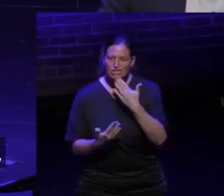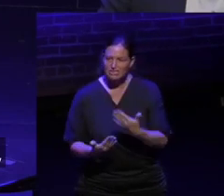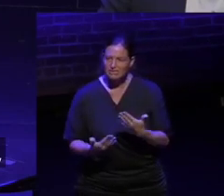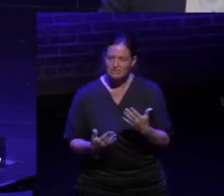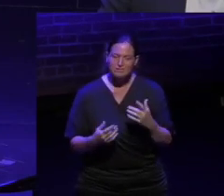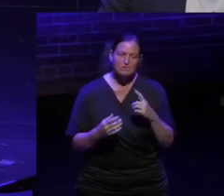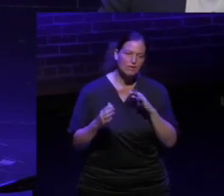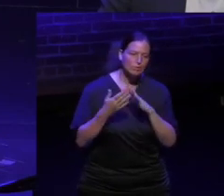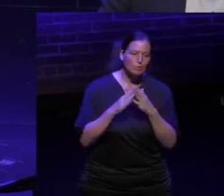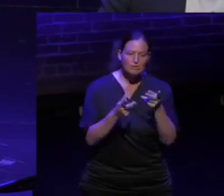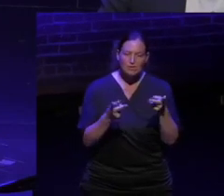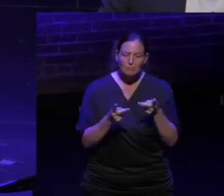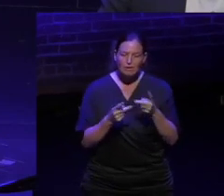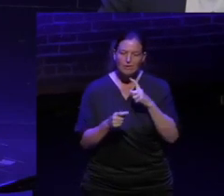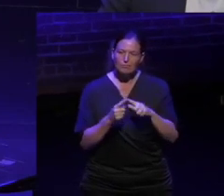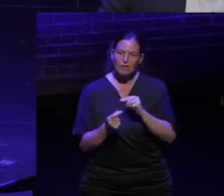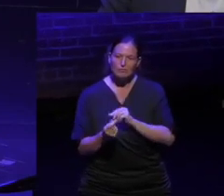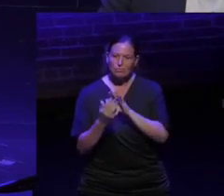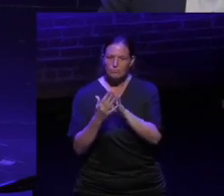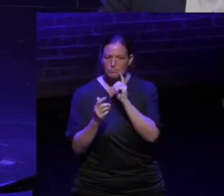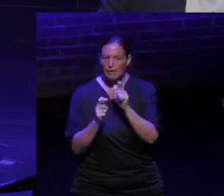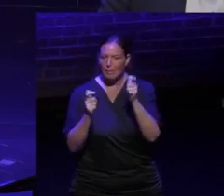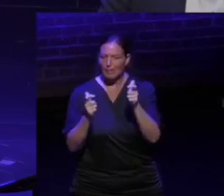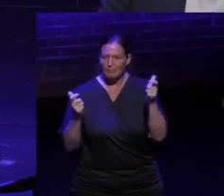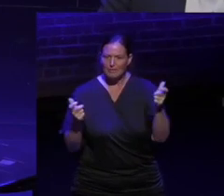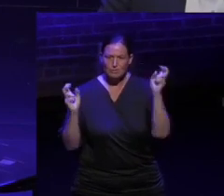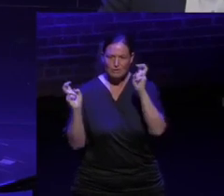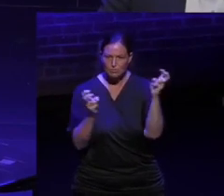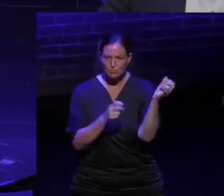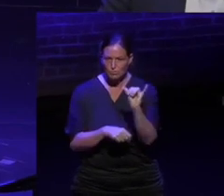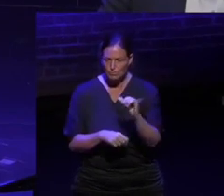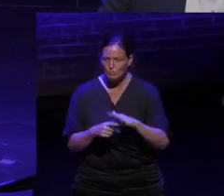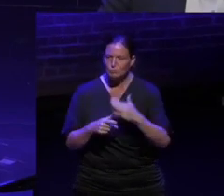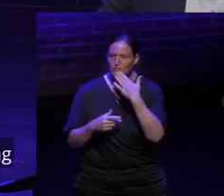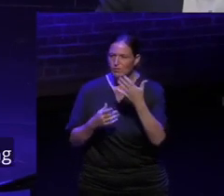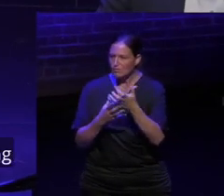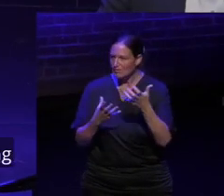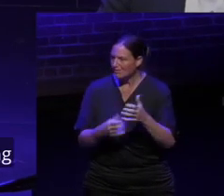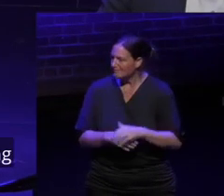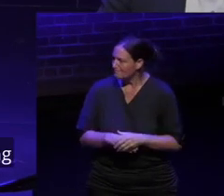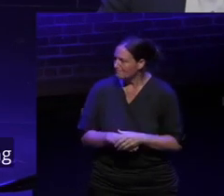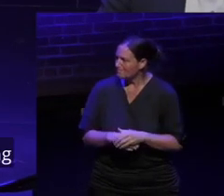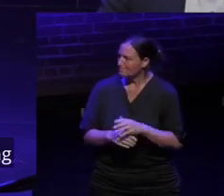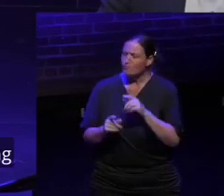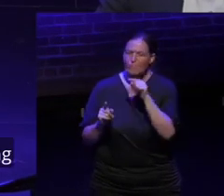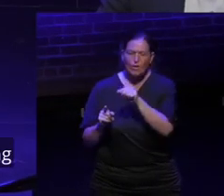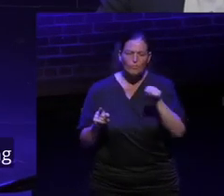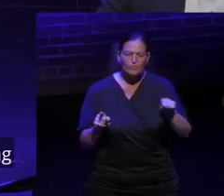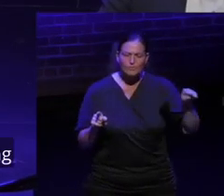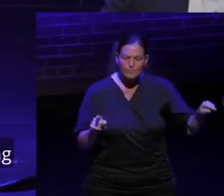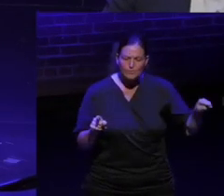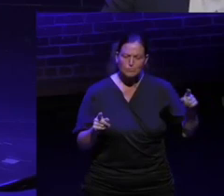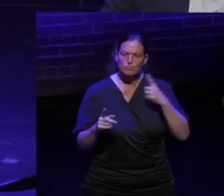spaces together, but also in addressing the big issues of the day. Thank you. Thank you so much. All three of you have touched